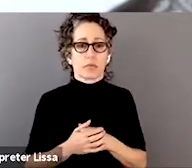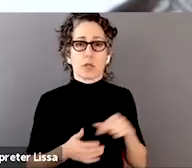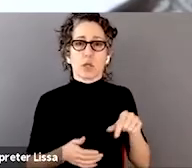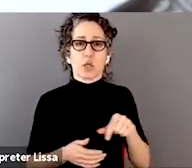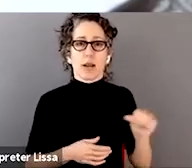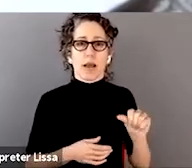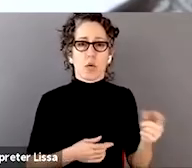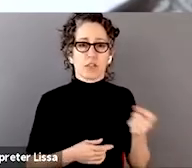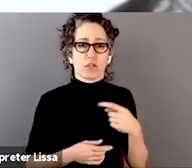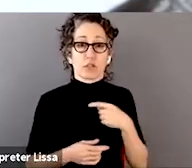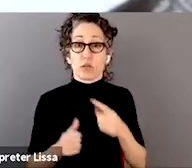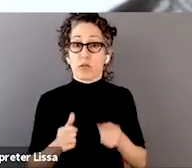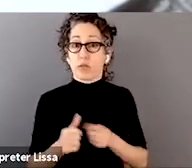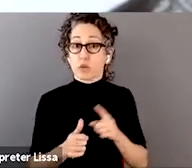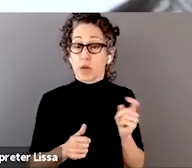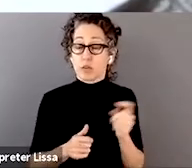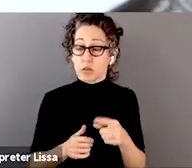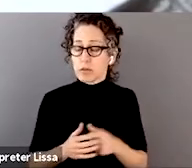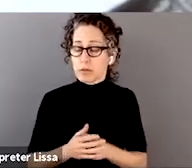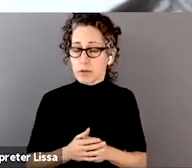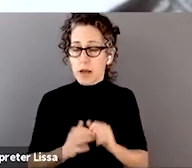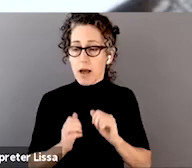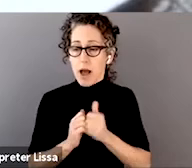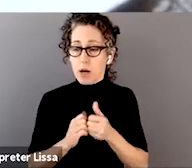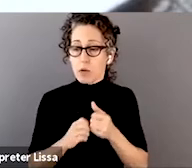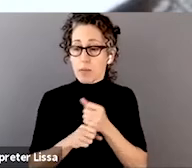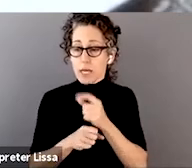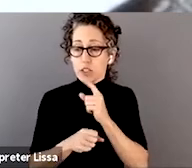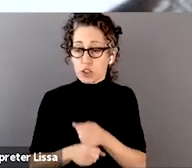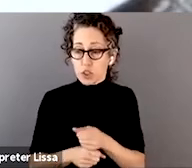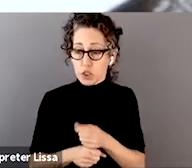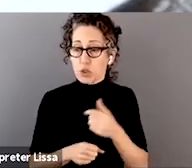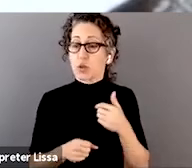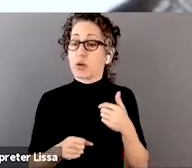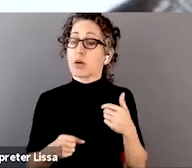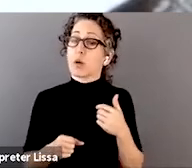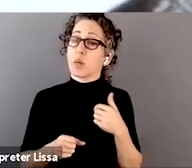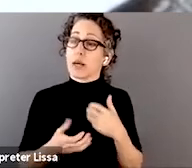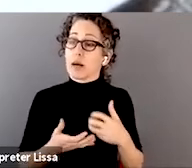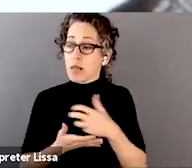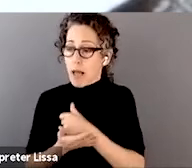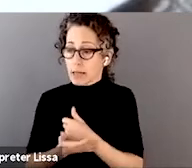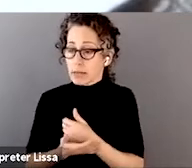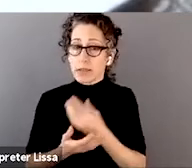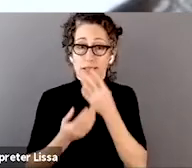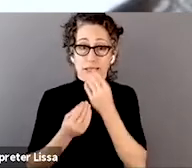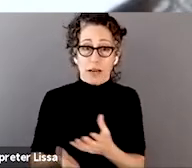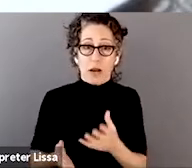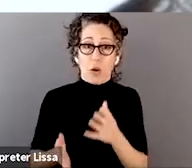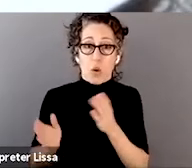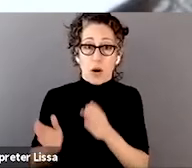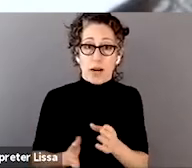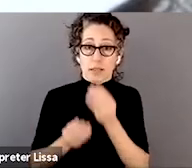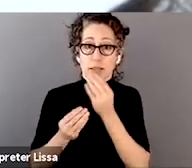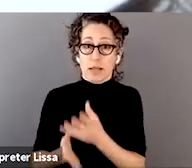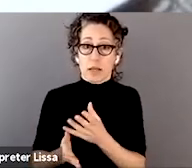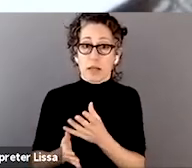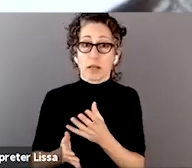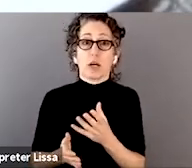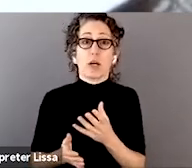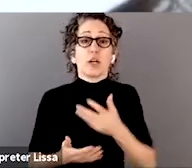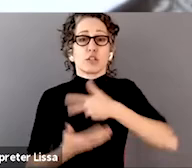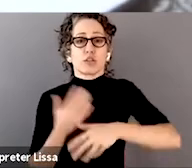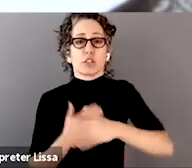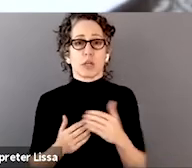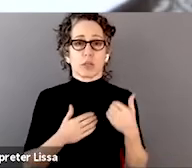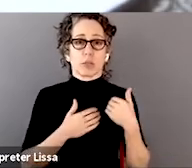first question we have here is, how do we ensure we are collecting and organizing data in a way that is socially responsible, especially given the different versions and